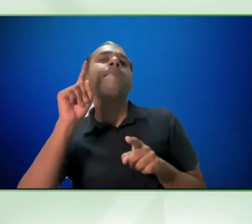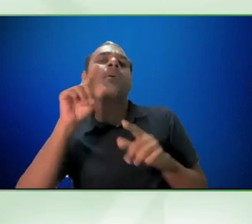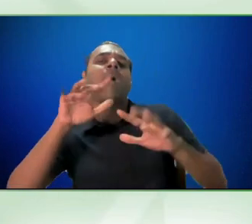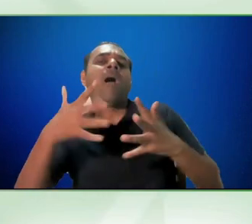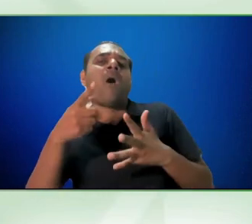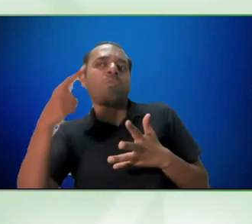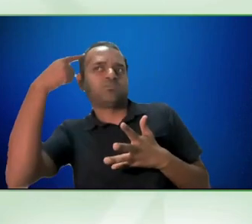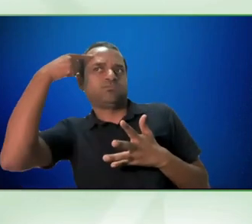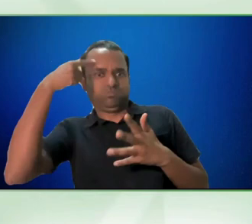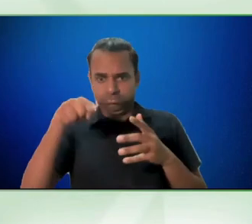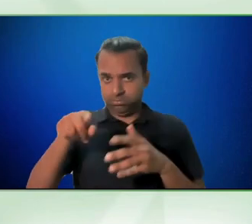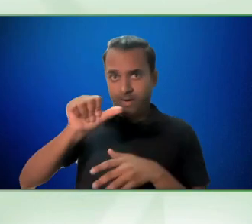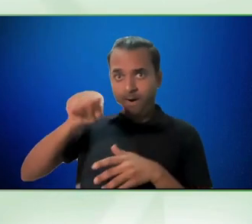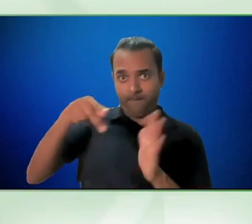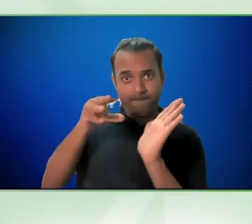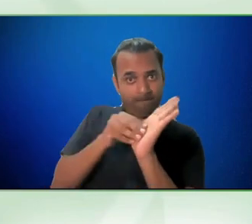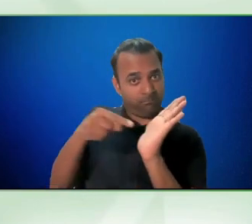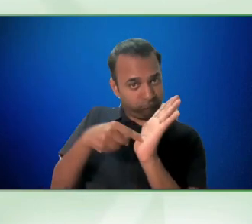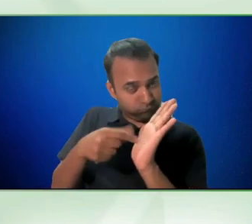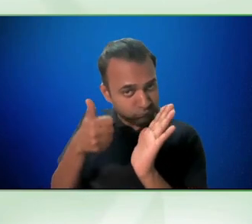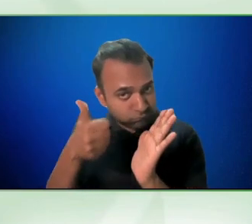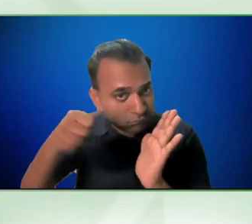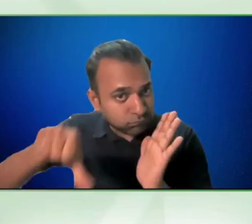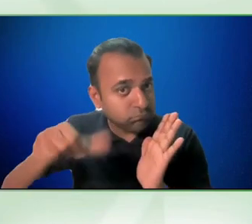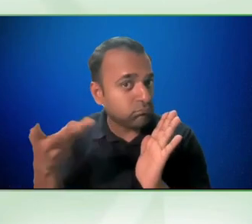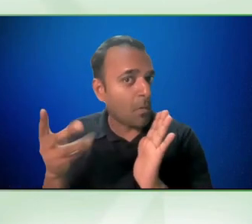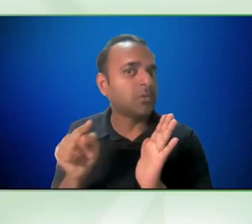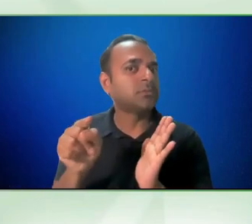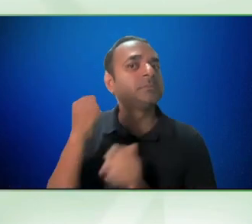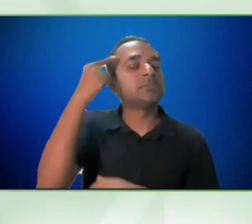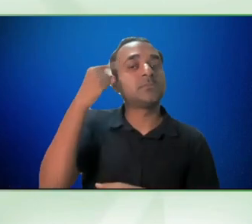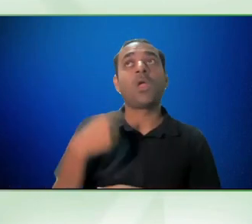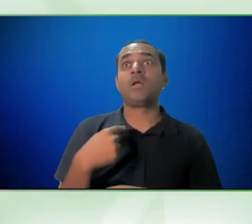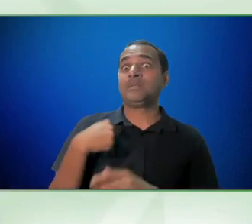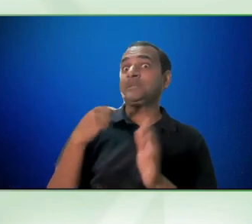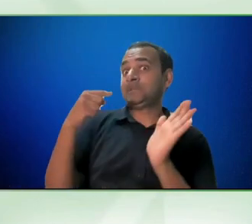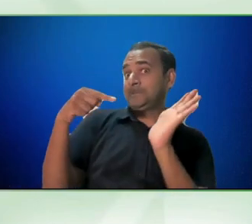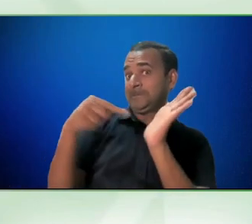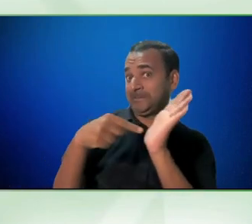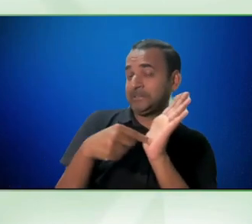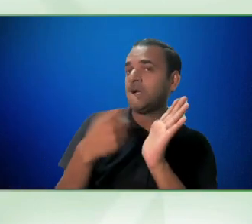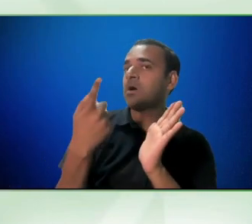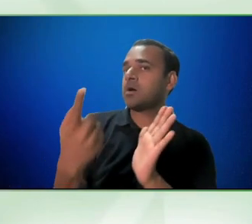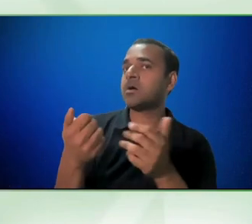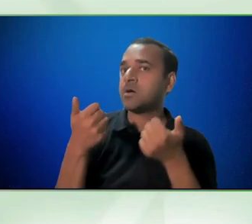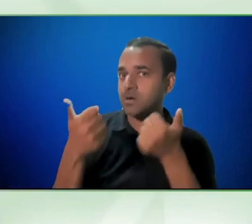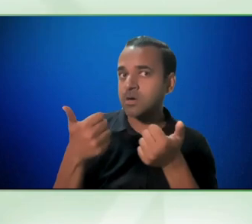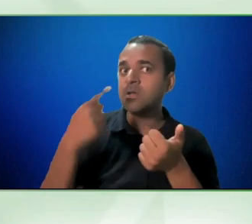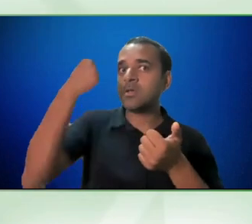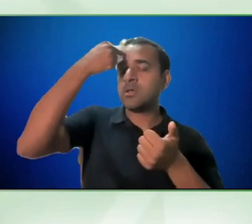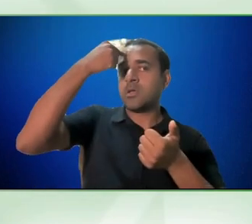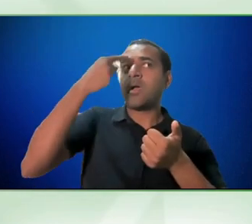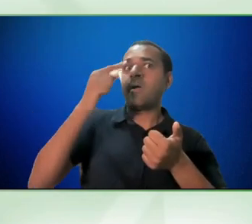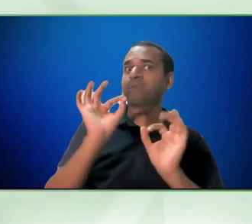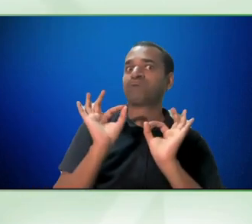know that there's a wonderful app in bankability. Know that there is a ready-made solution for